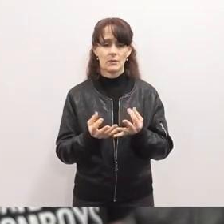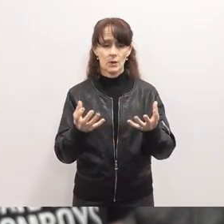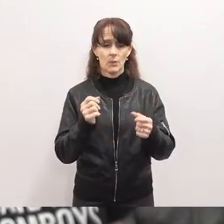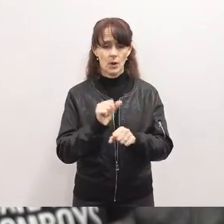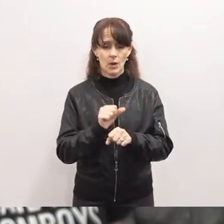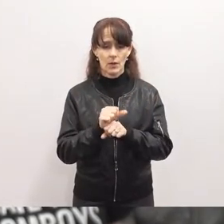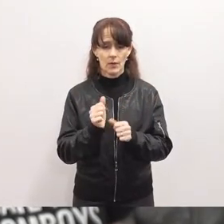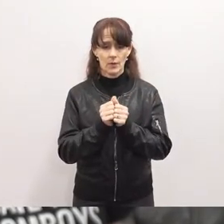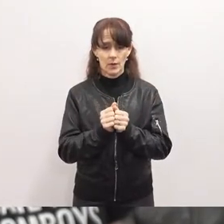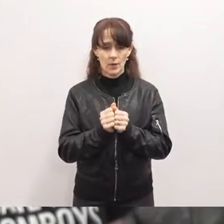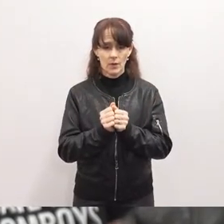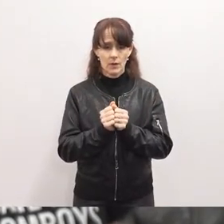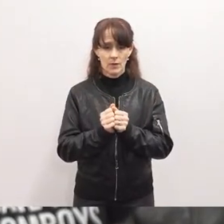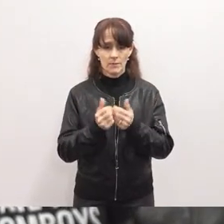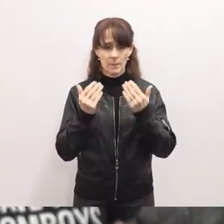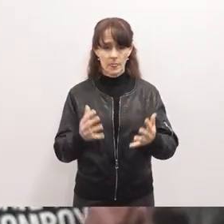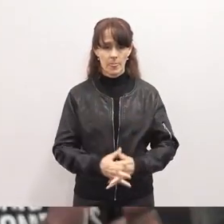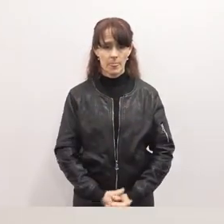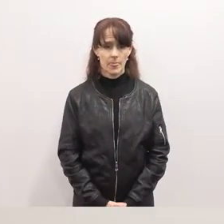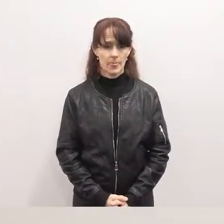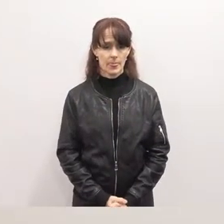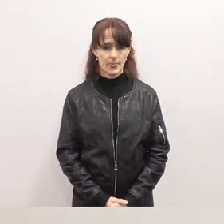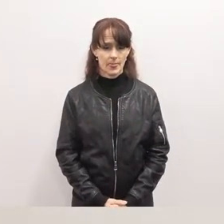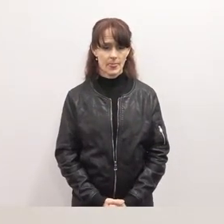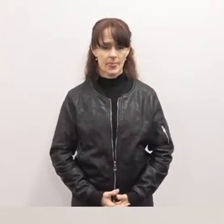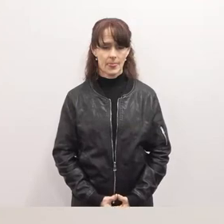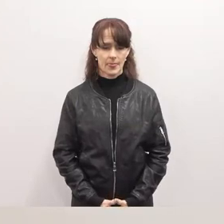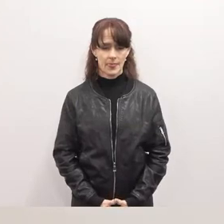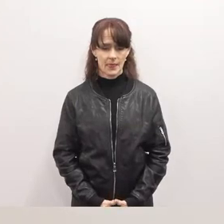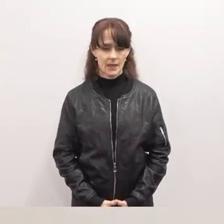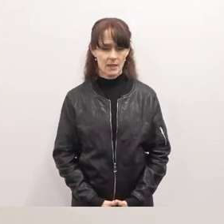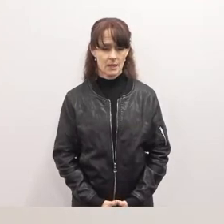work together. Thank you.